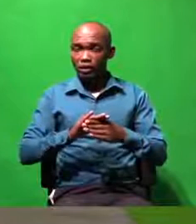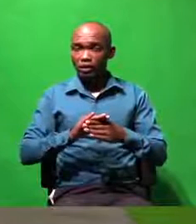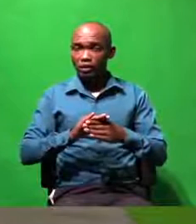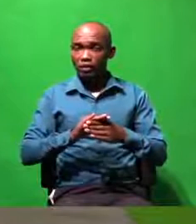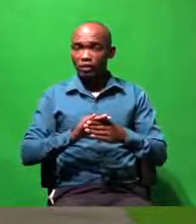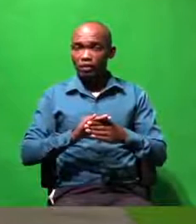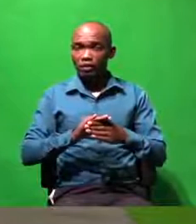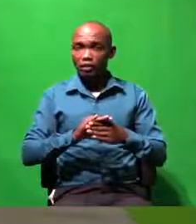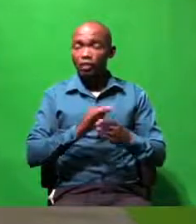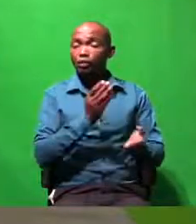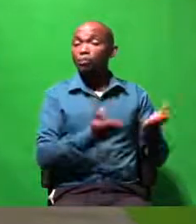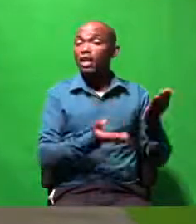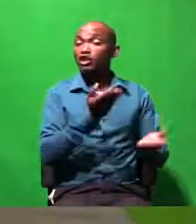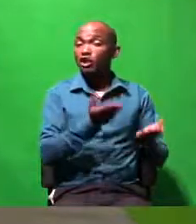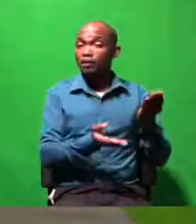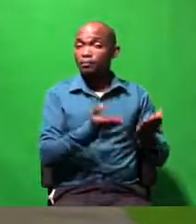to measure